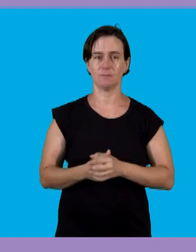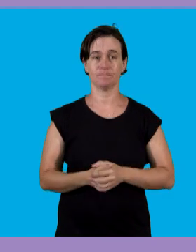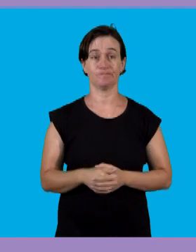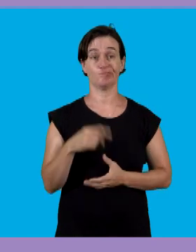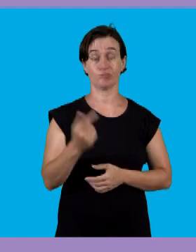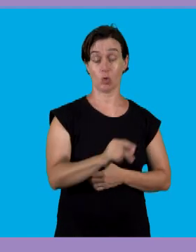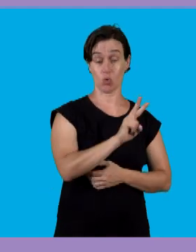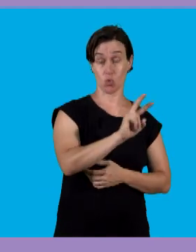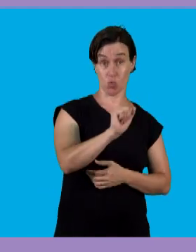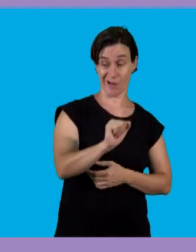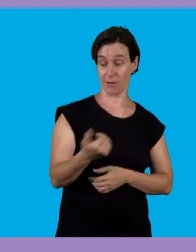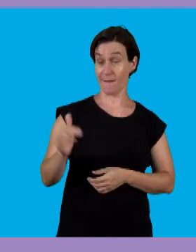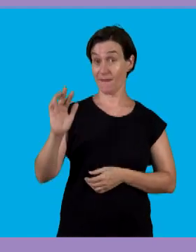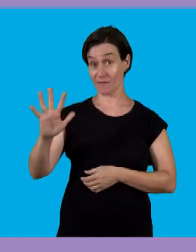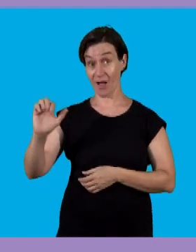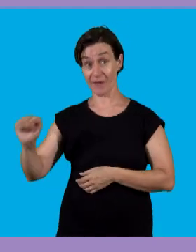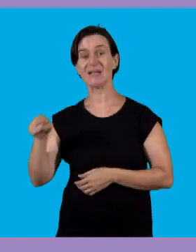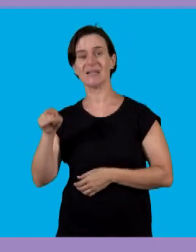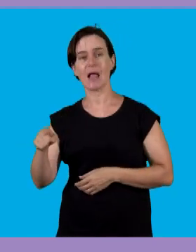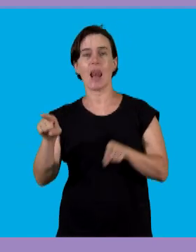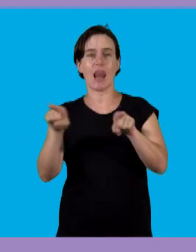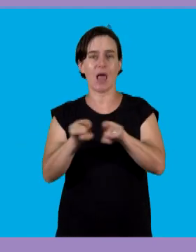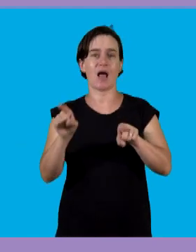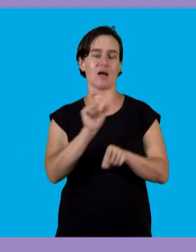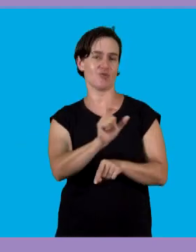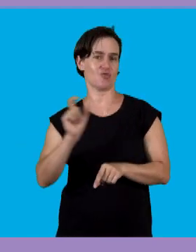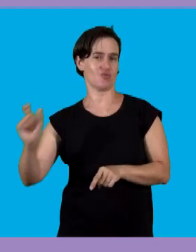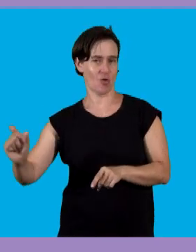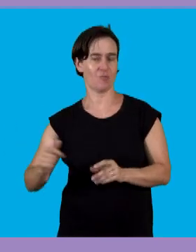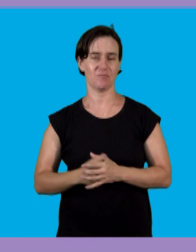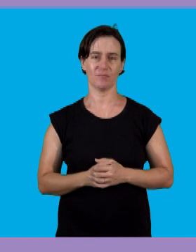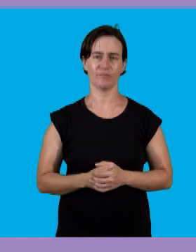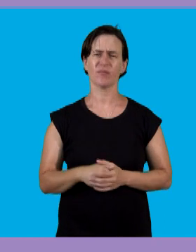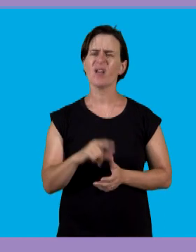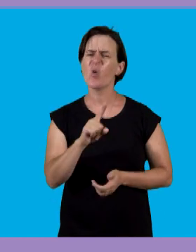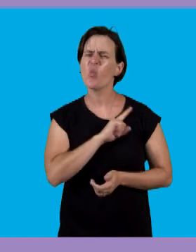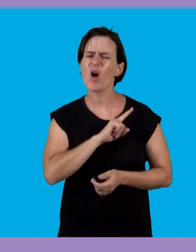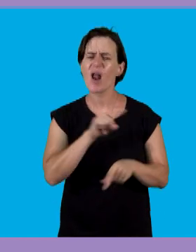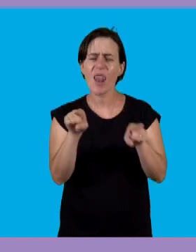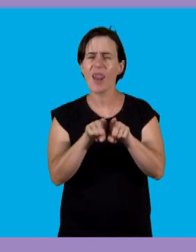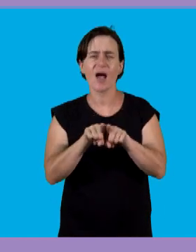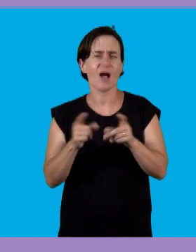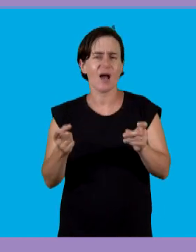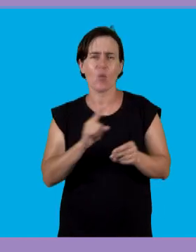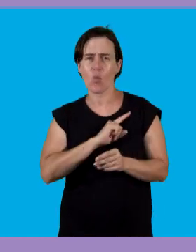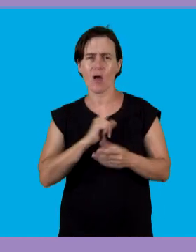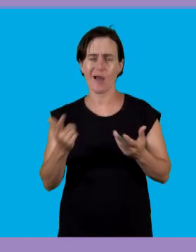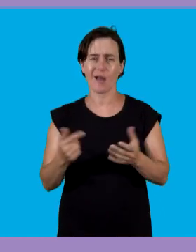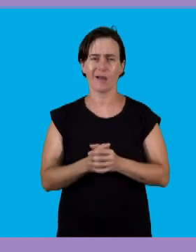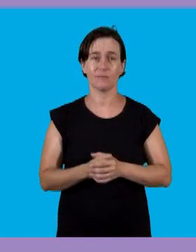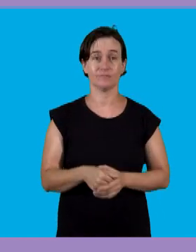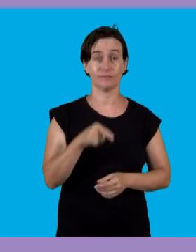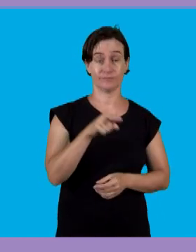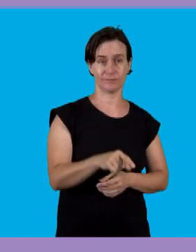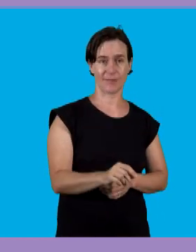an example here, we have 2a and 5a. Now these are like terms. Why are they like terms?